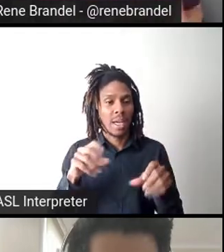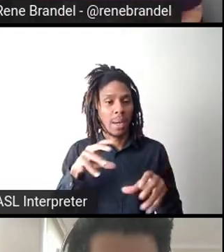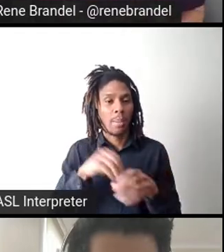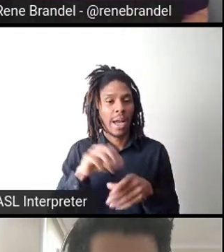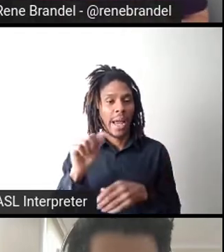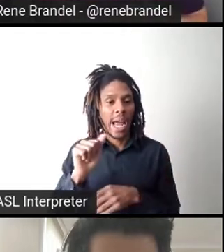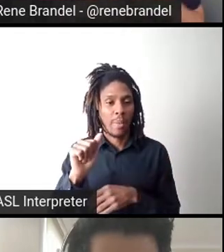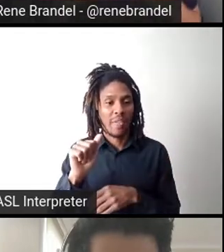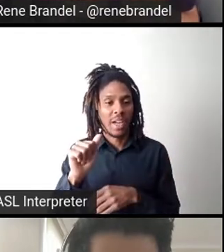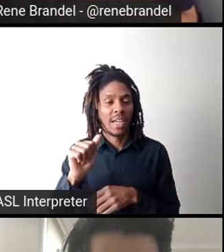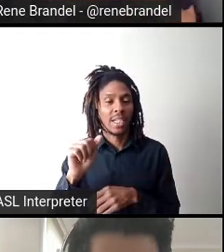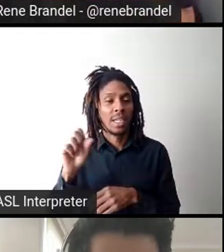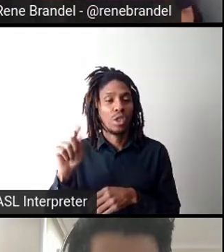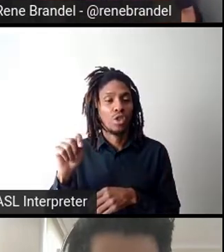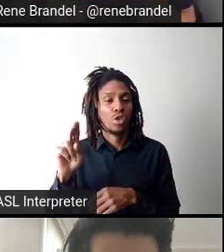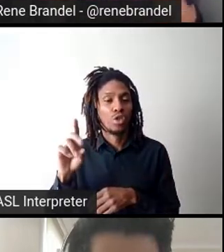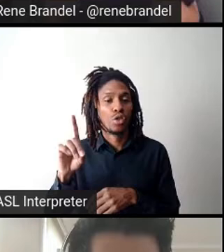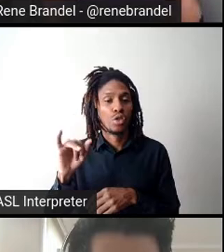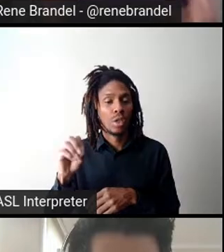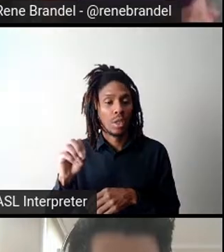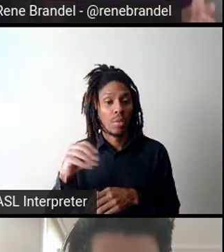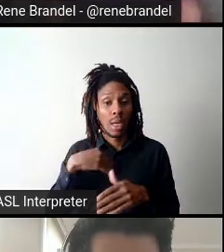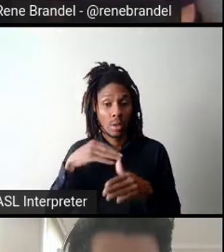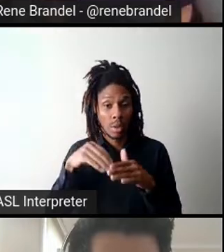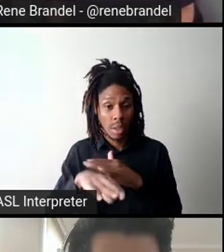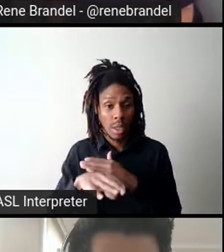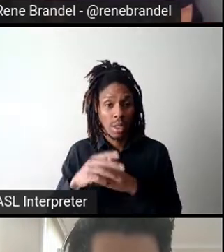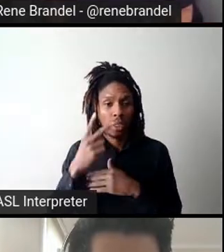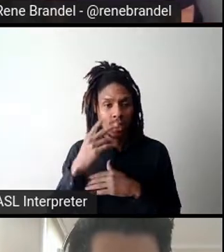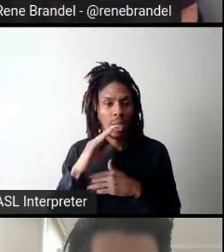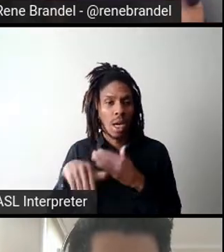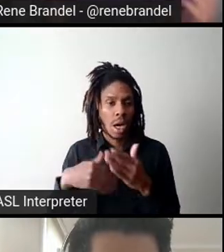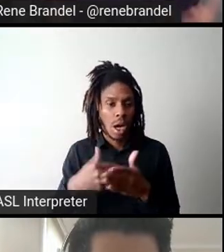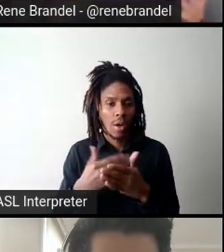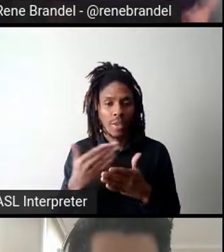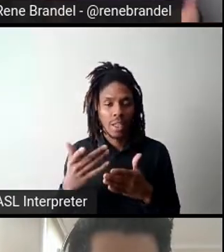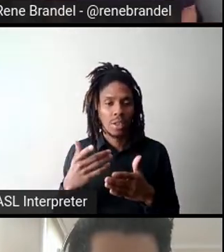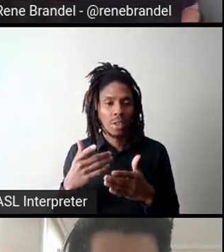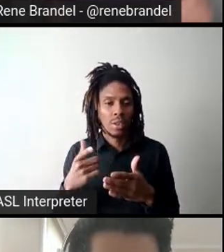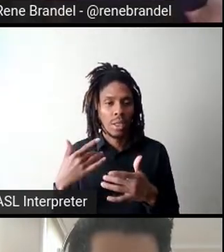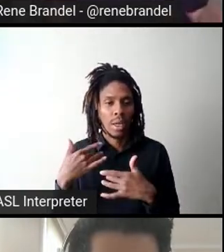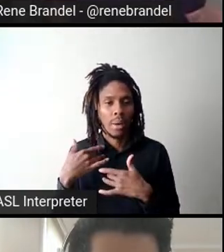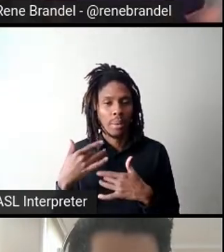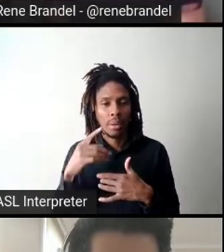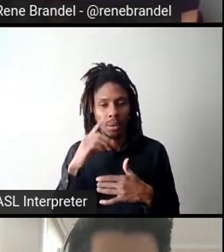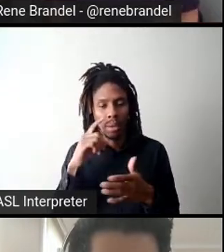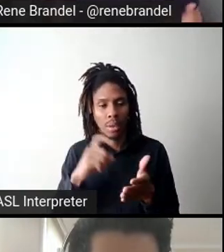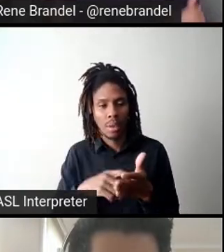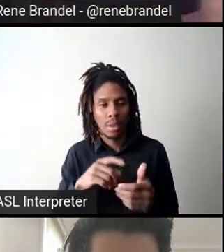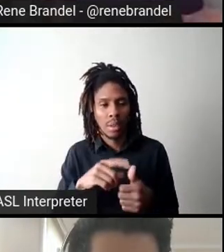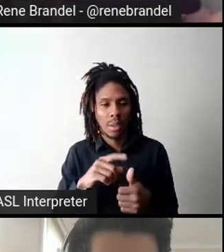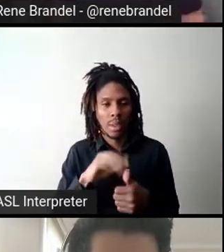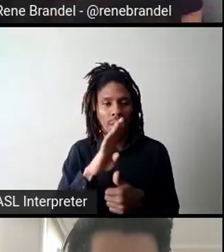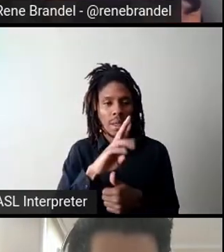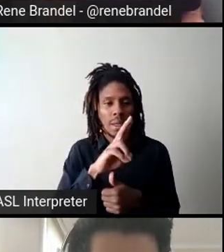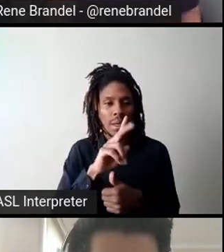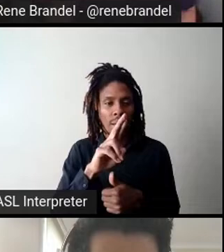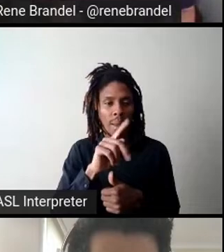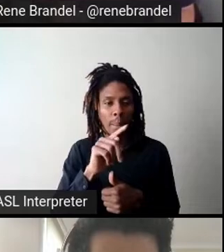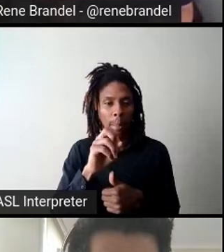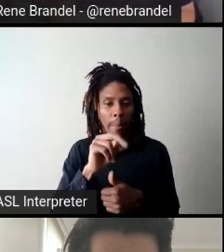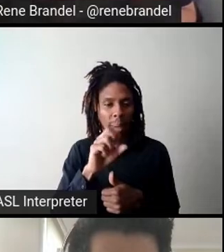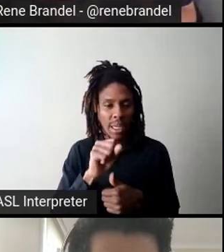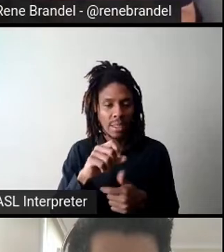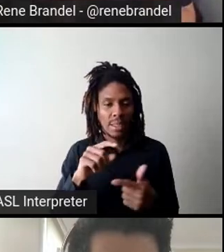into the components, you'll get all the usual suspects that you should probably recognize, like buttons, input fields, and so